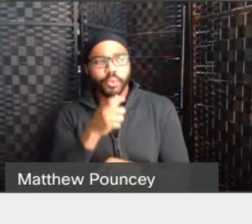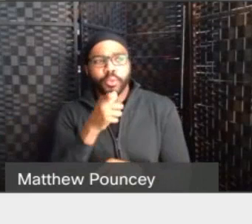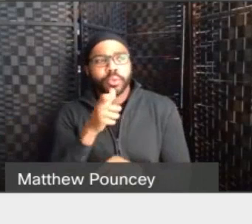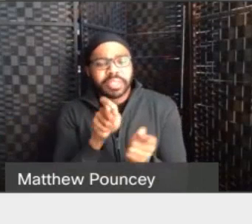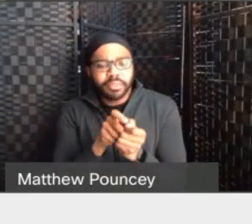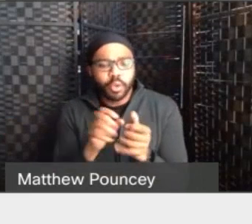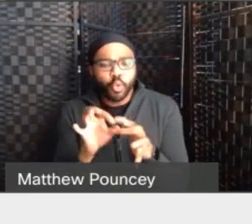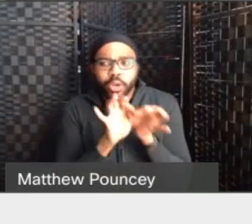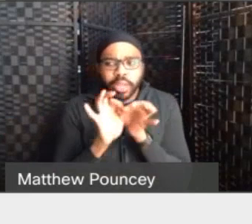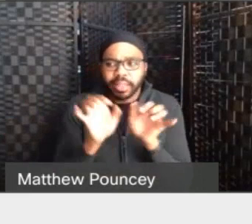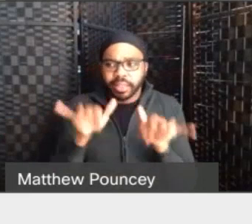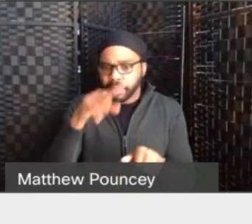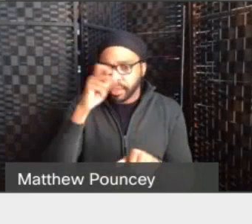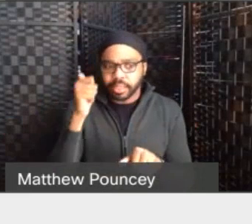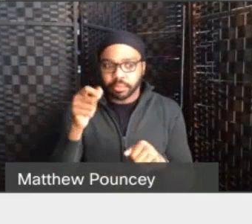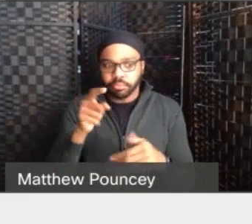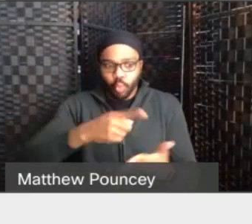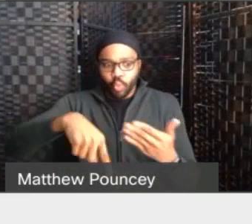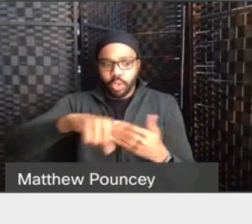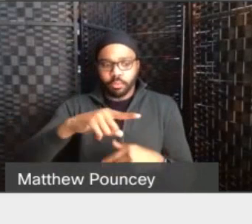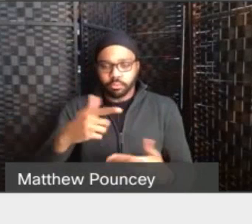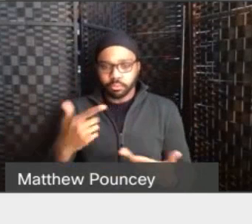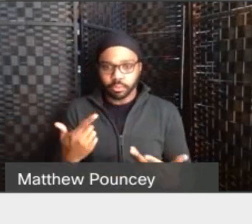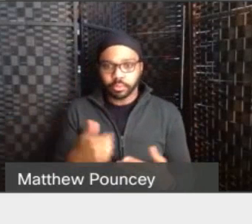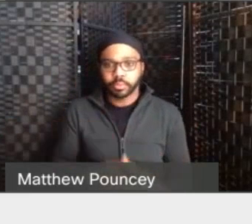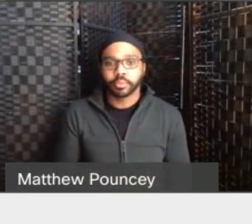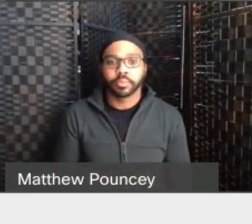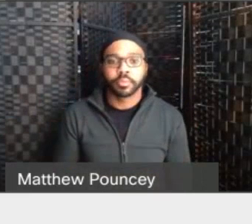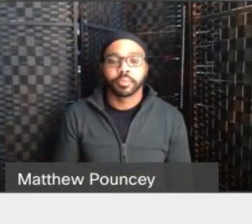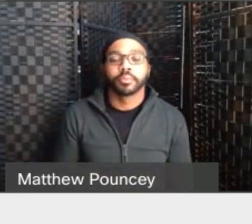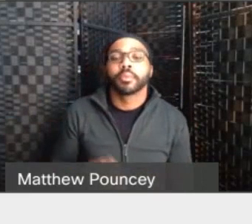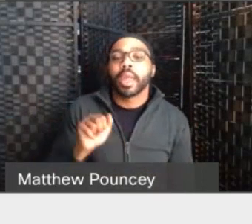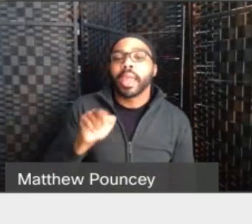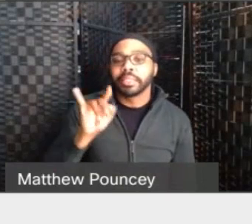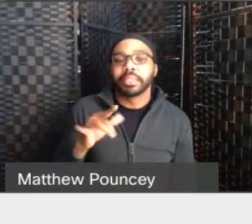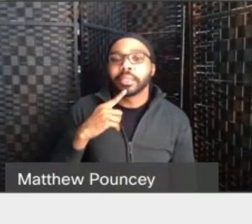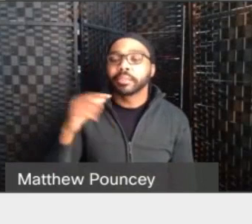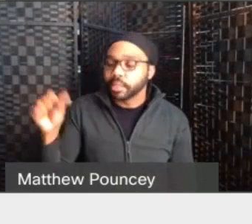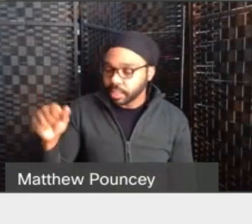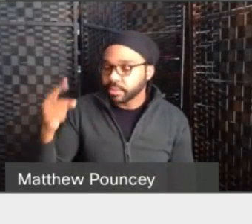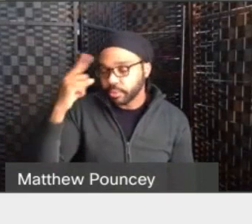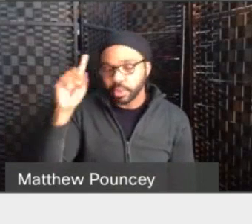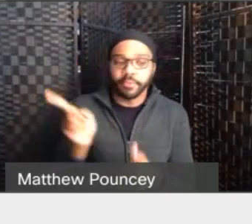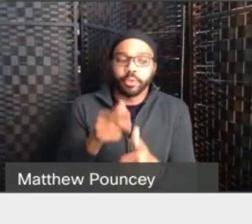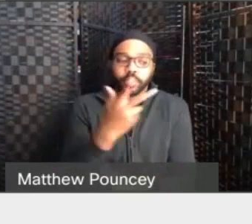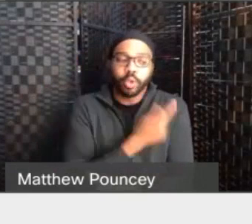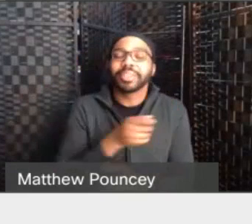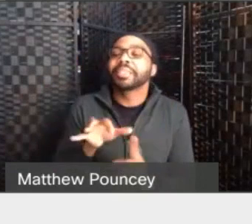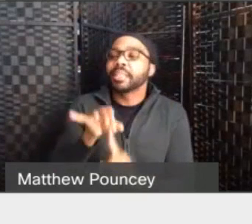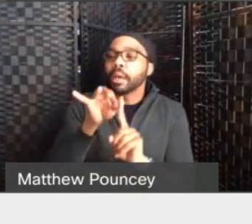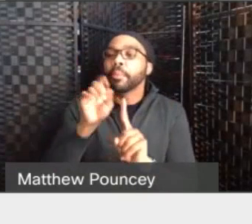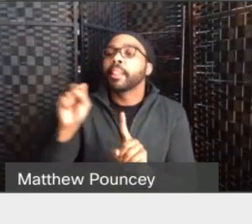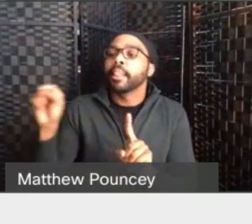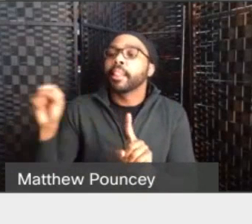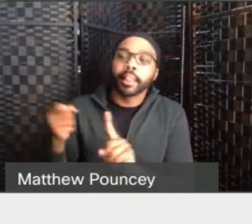it's 7 working days away? So a couple of things. Yes, it's for dose 1, except those random people who still need a